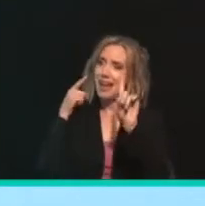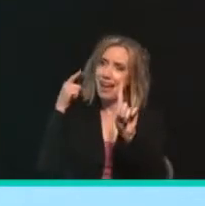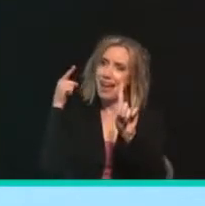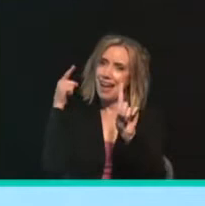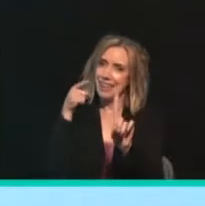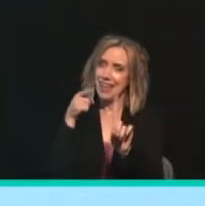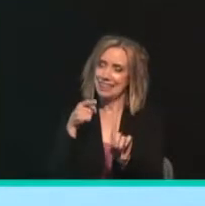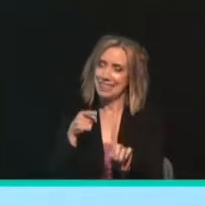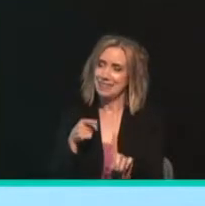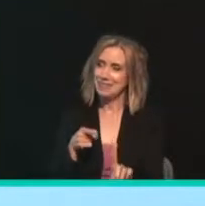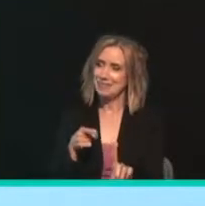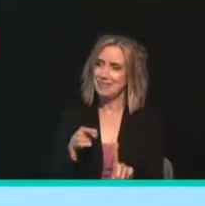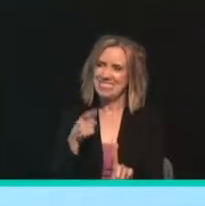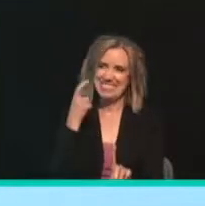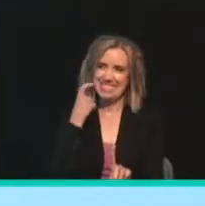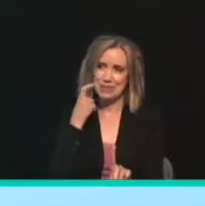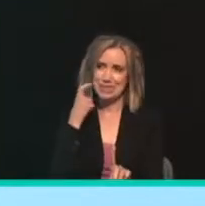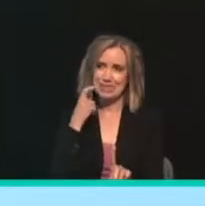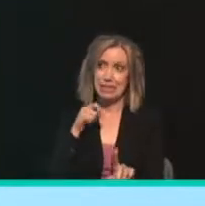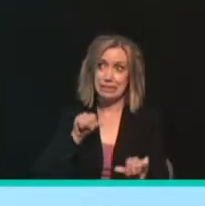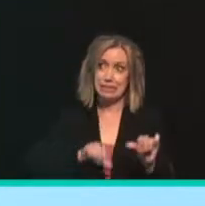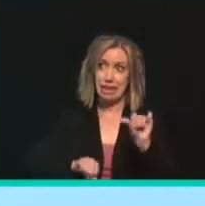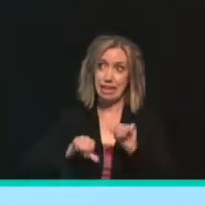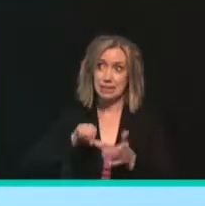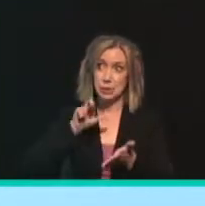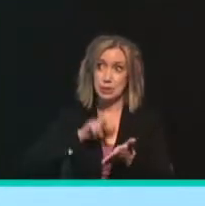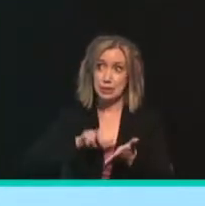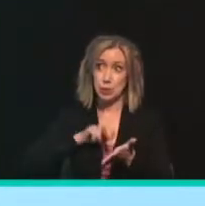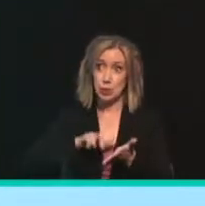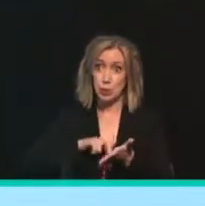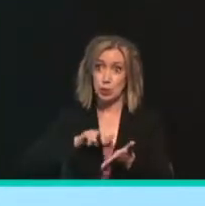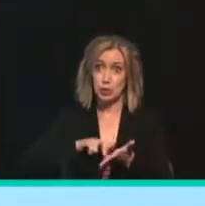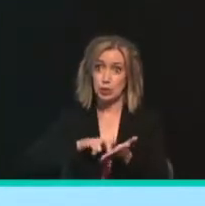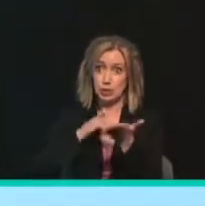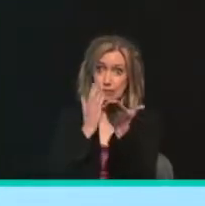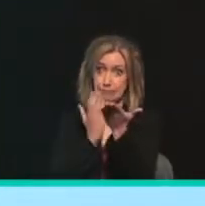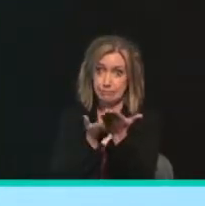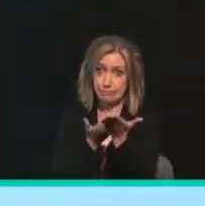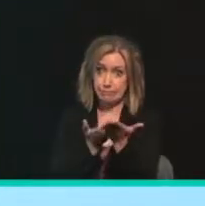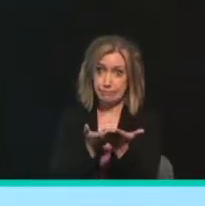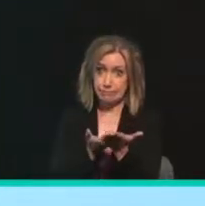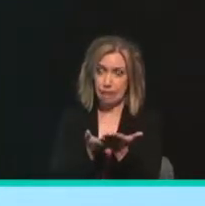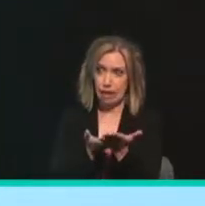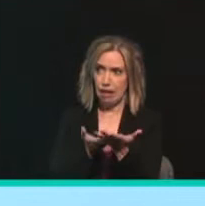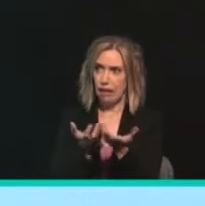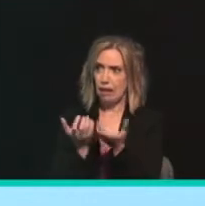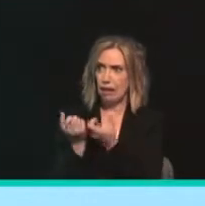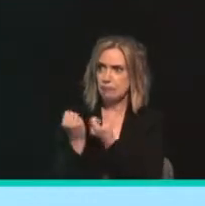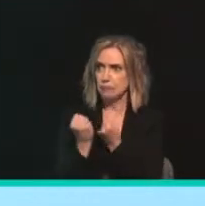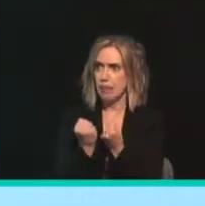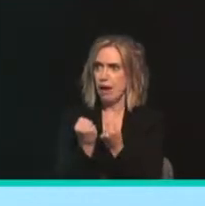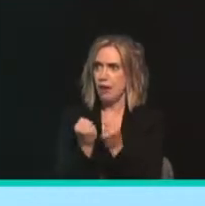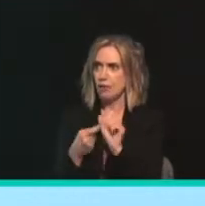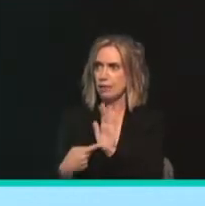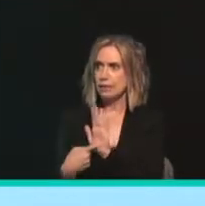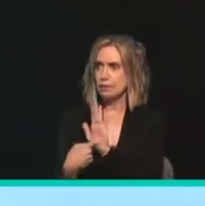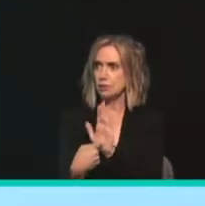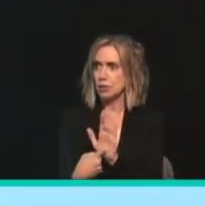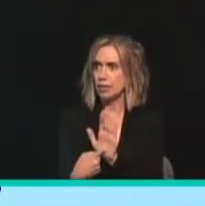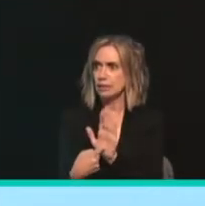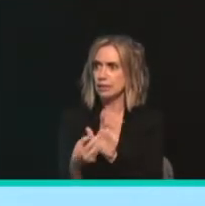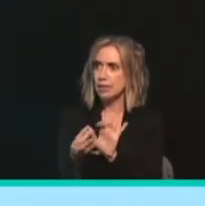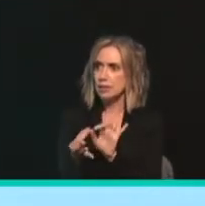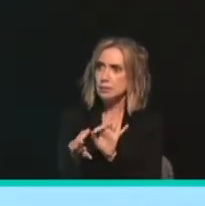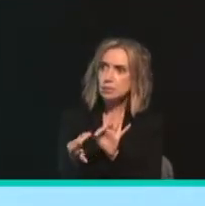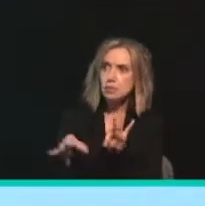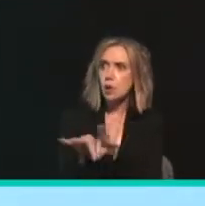recent scientific research that shows and powerfully illustrates the relevance